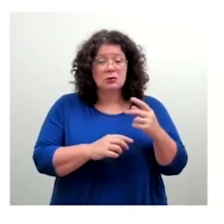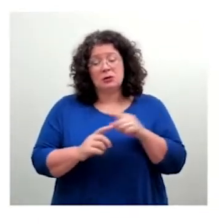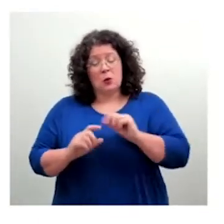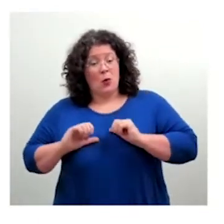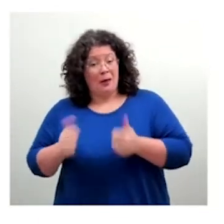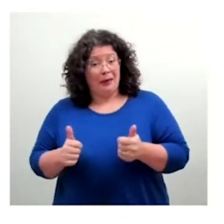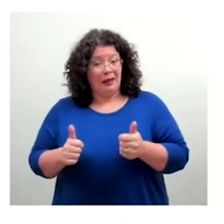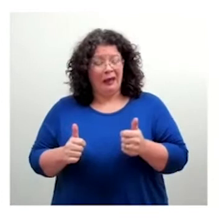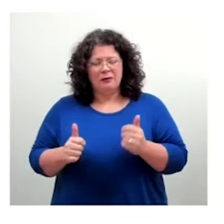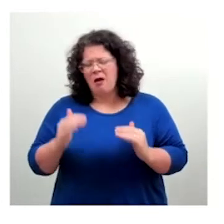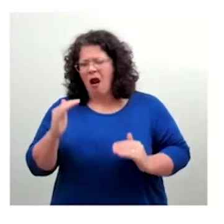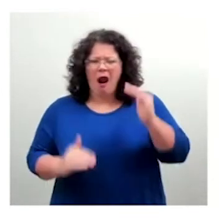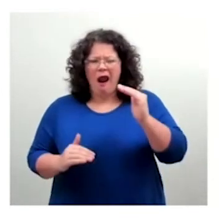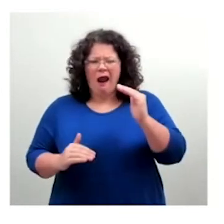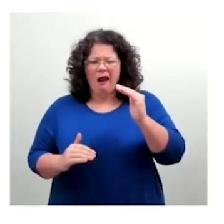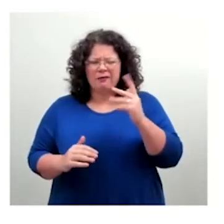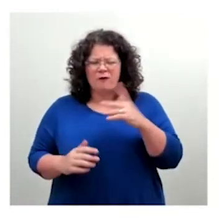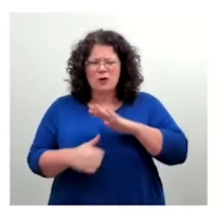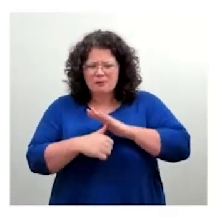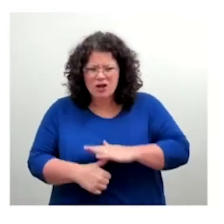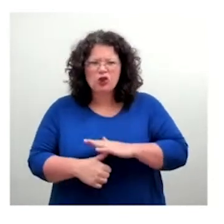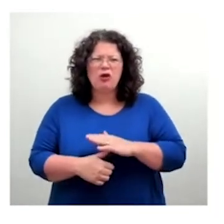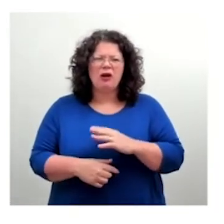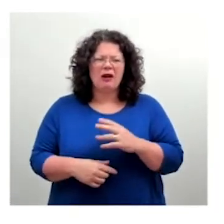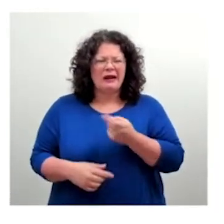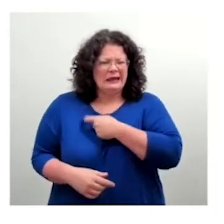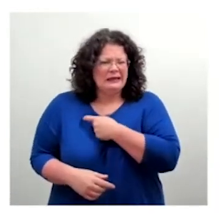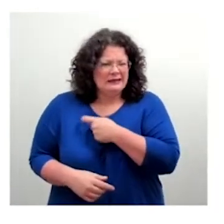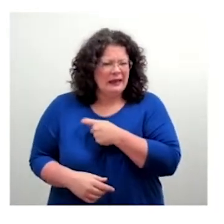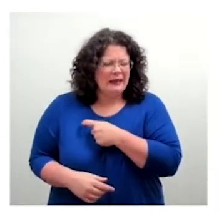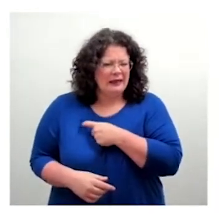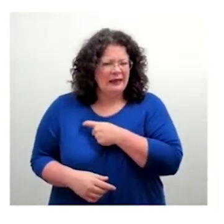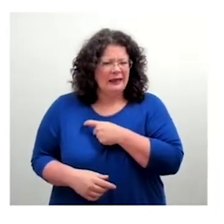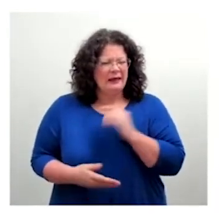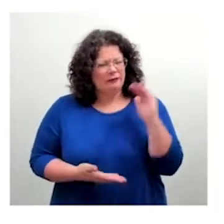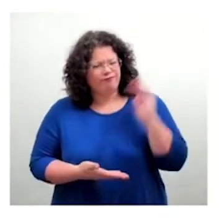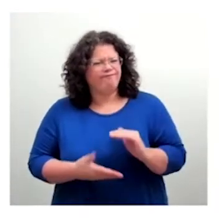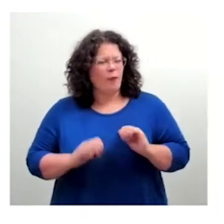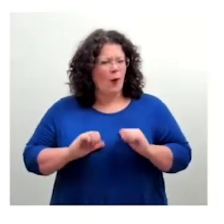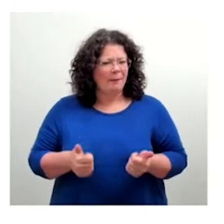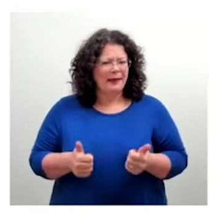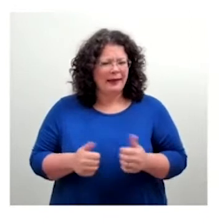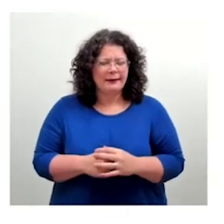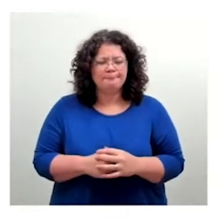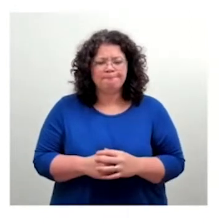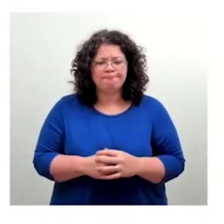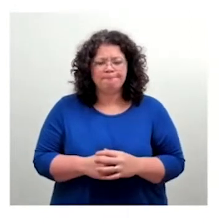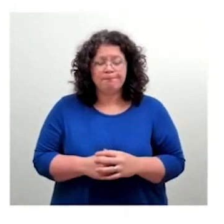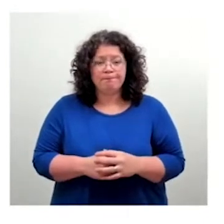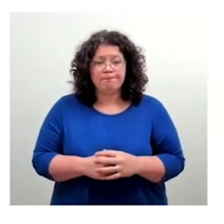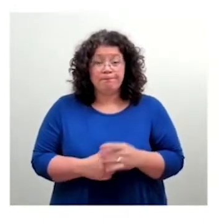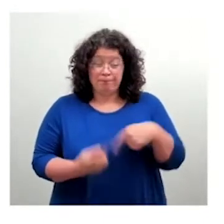ways. So when we talk about Soundscape, ultimately, I hope as part of this